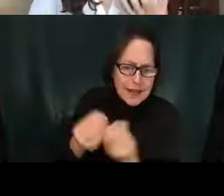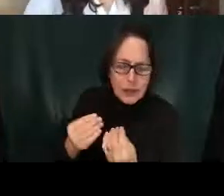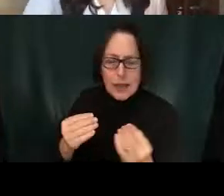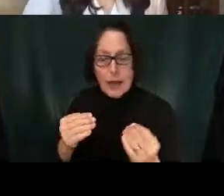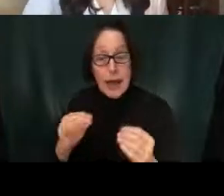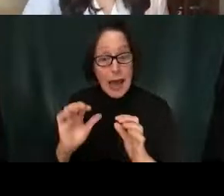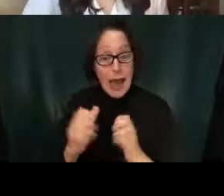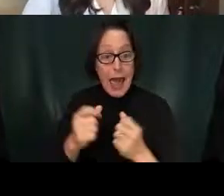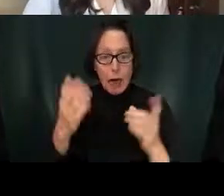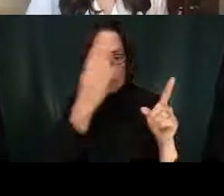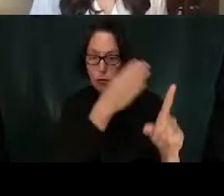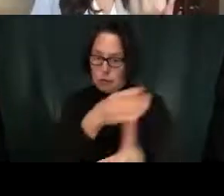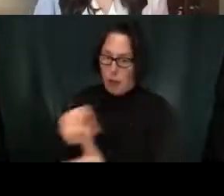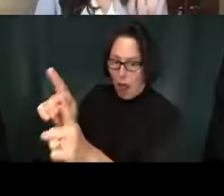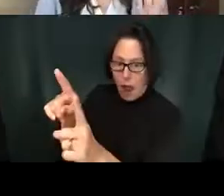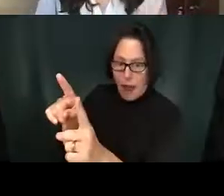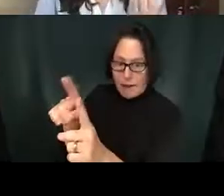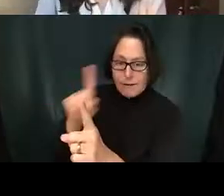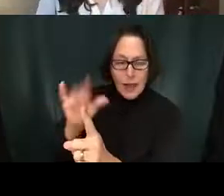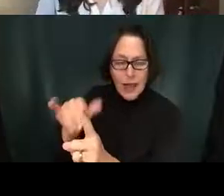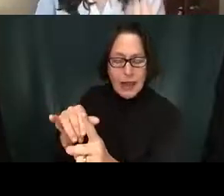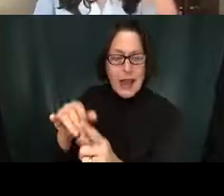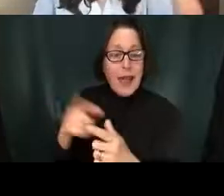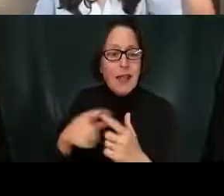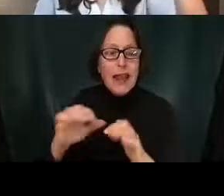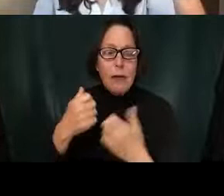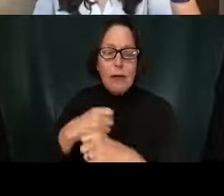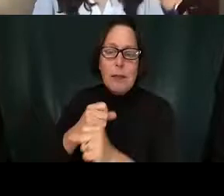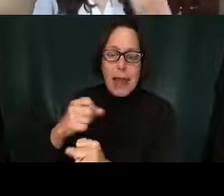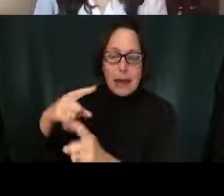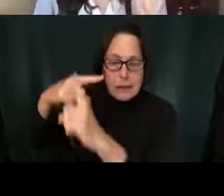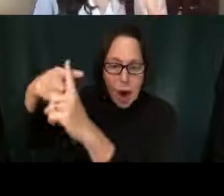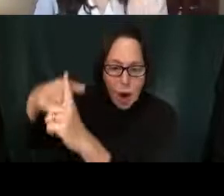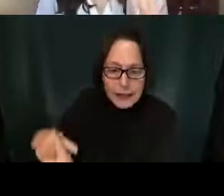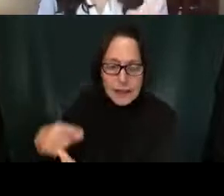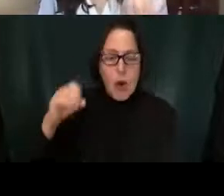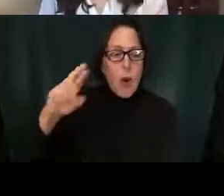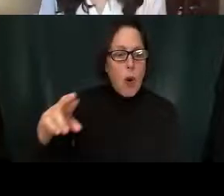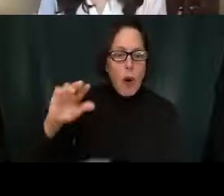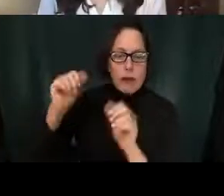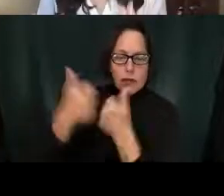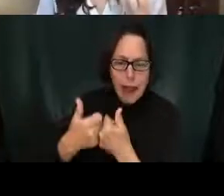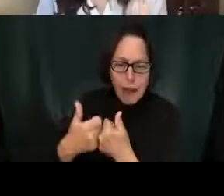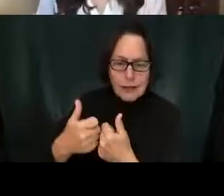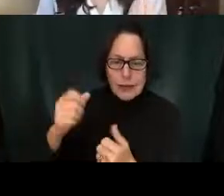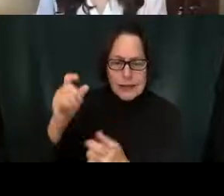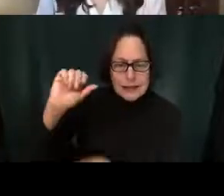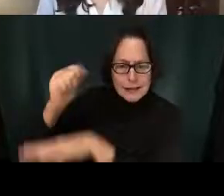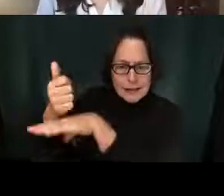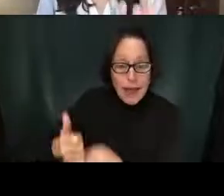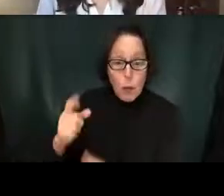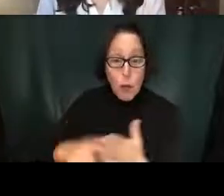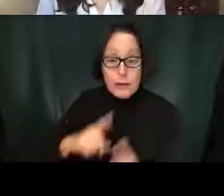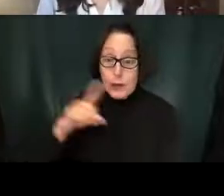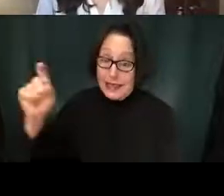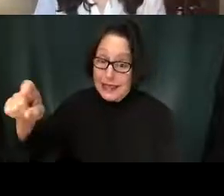do we align on that? And also, how do we create targets or challenges based on what is truly needed, not by what just